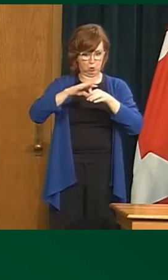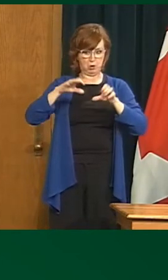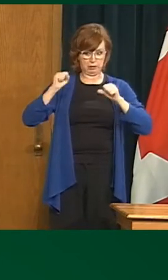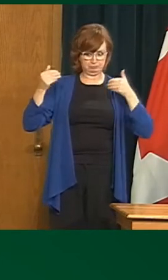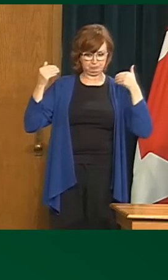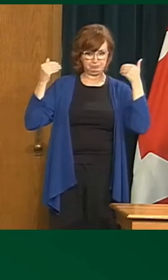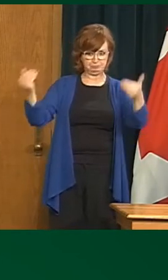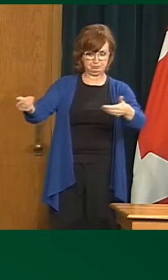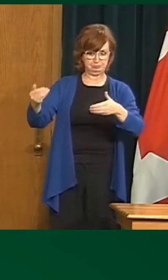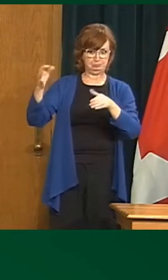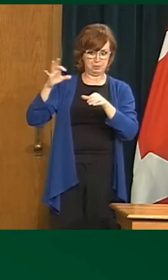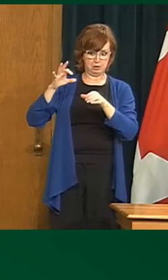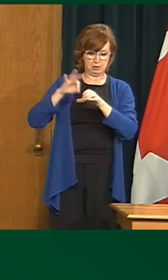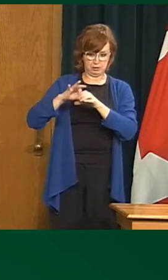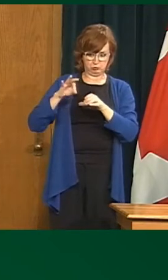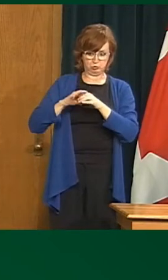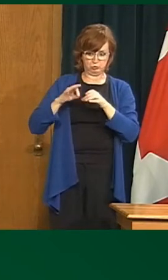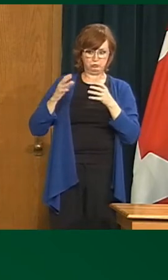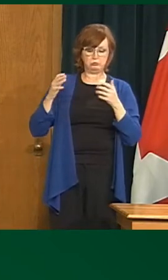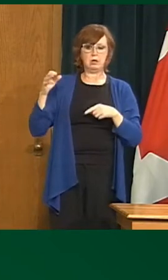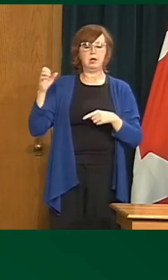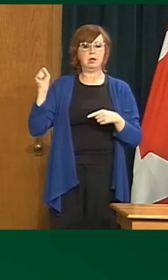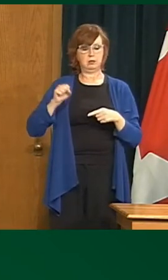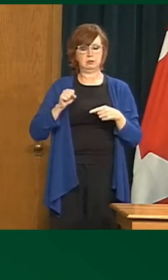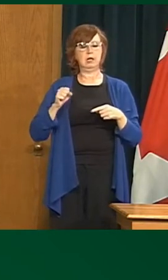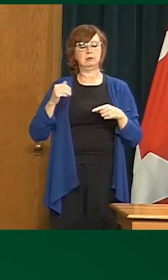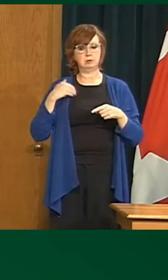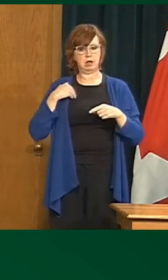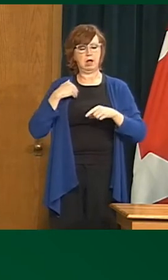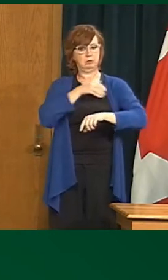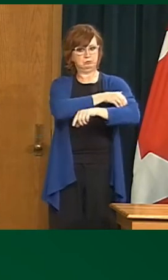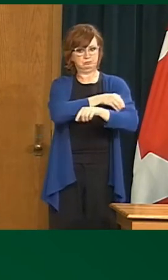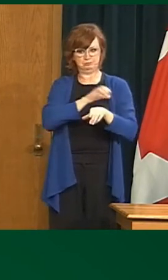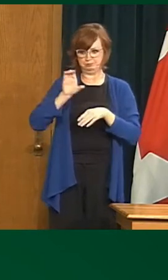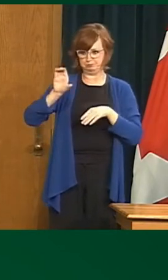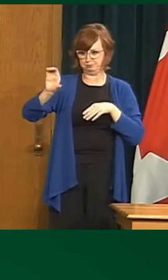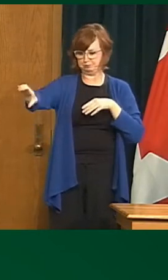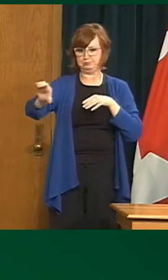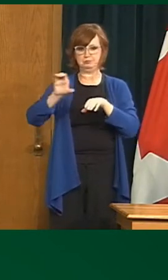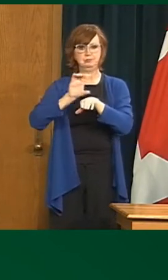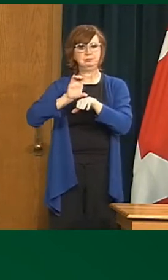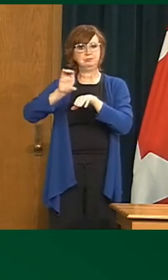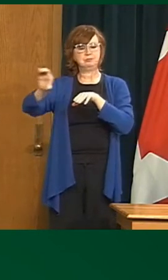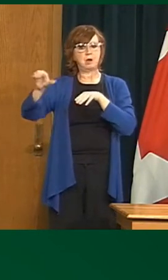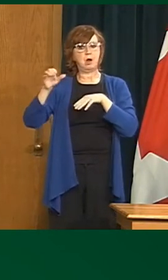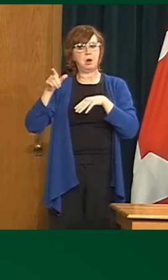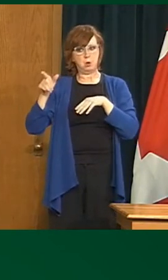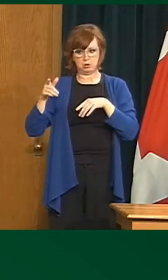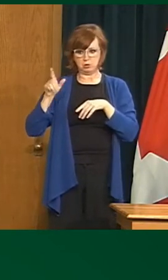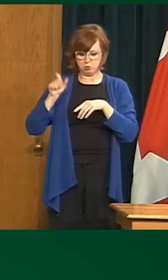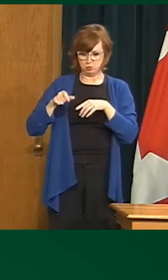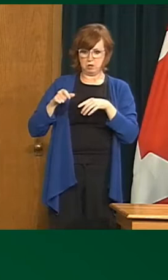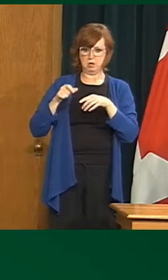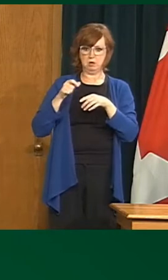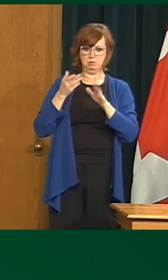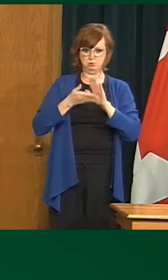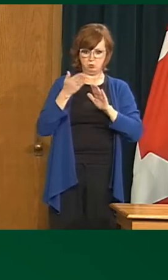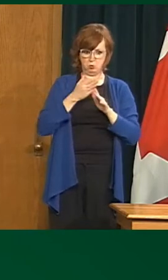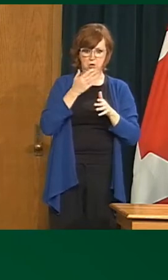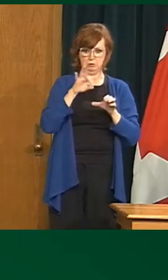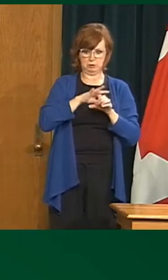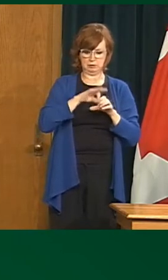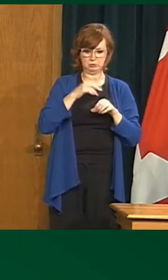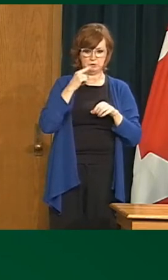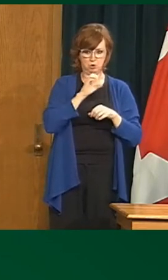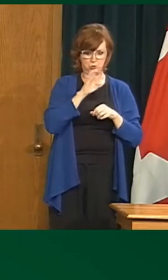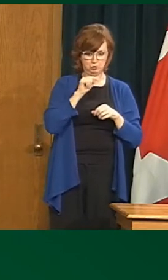necessary action that he seems necessary to ensure that the October 26th provincial election is conducted safely in light